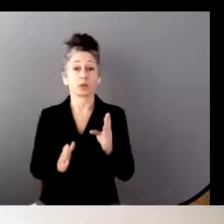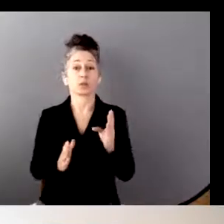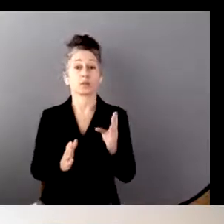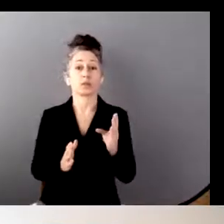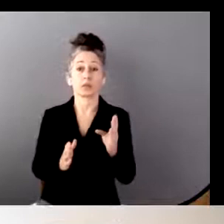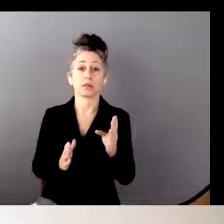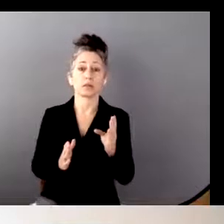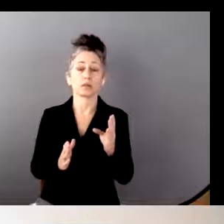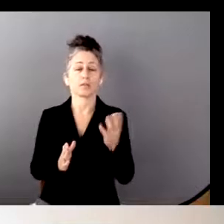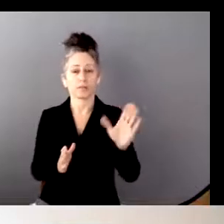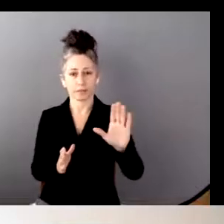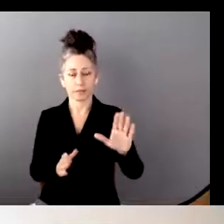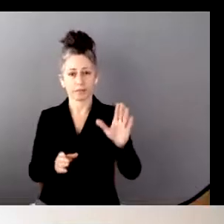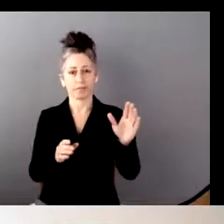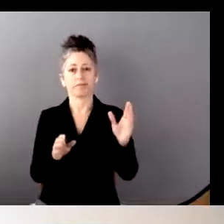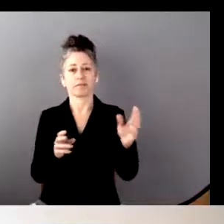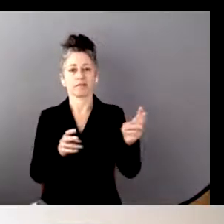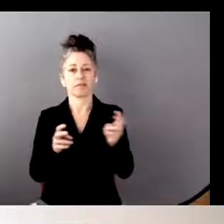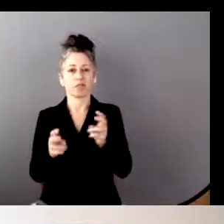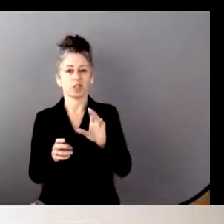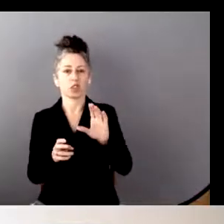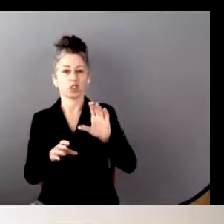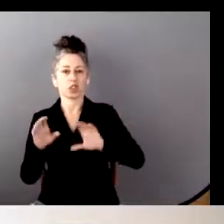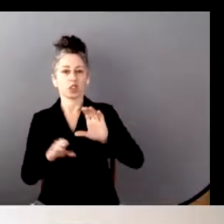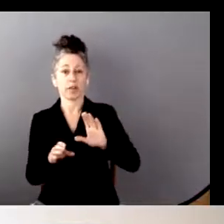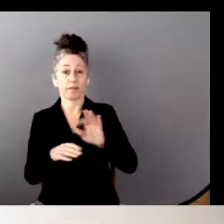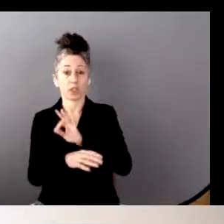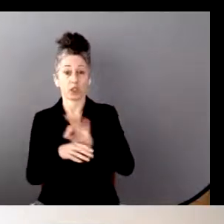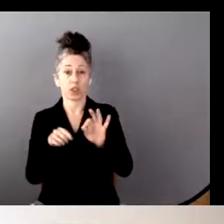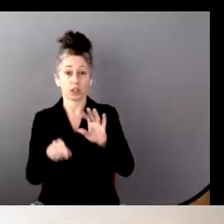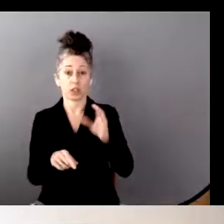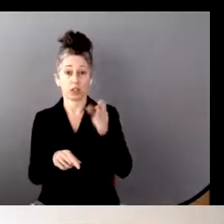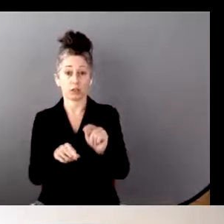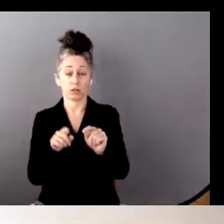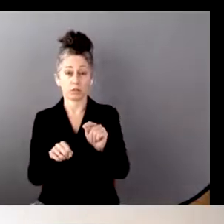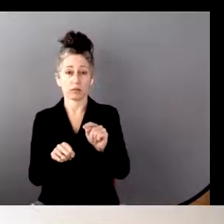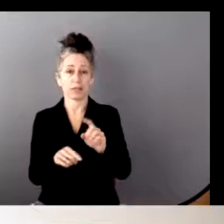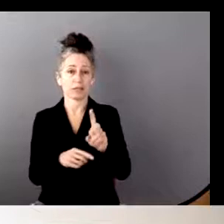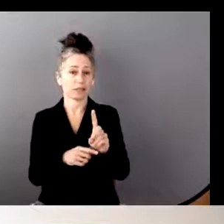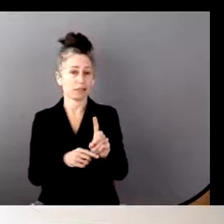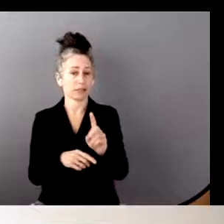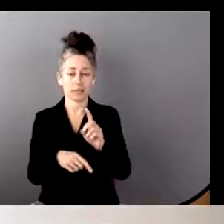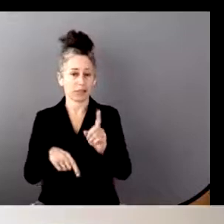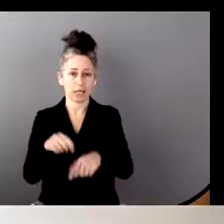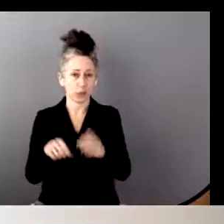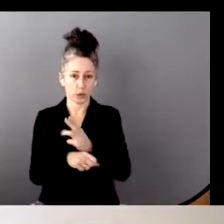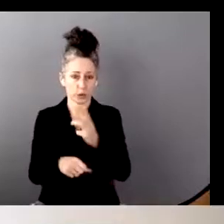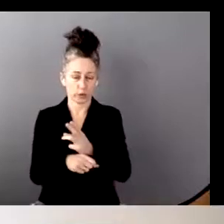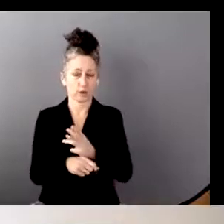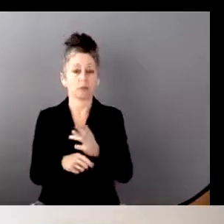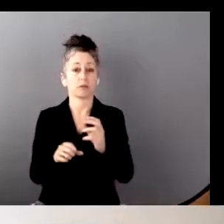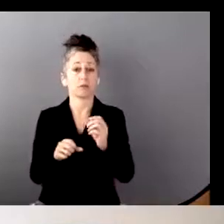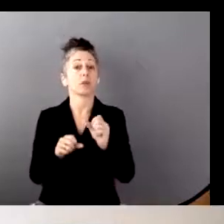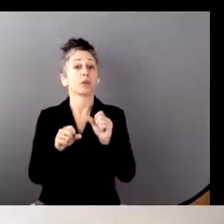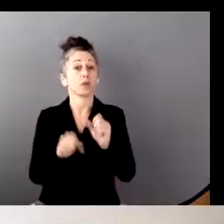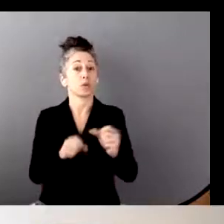the chat function is actually disabled. We can send chats out, but you can't send chats in. If you have